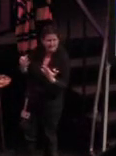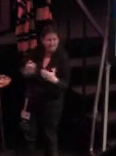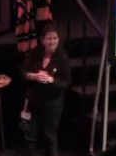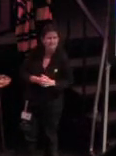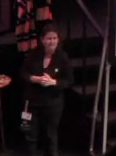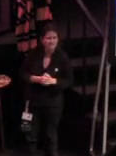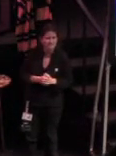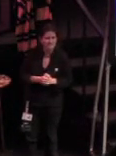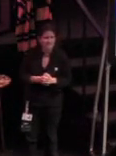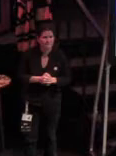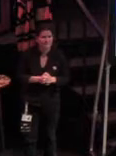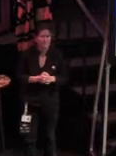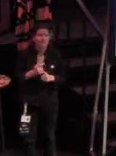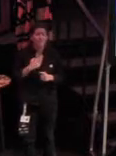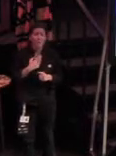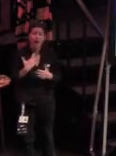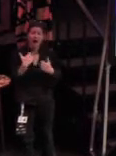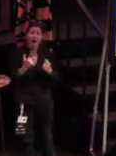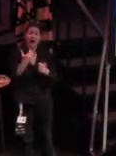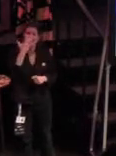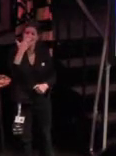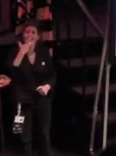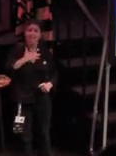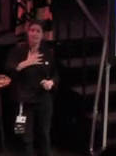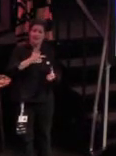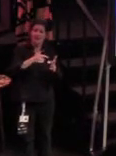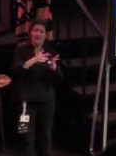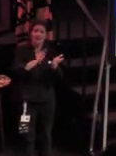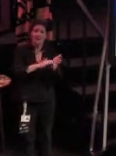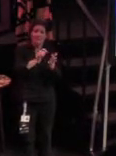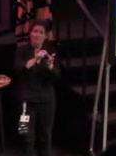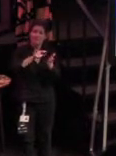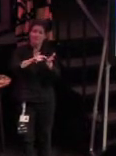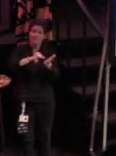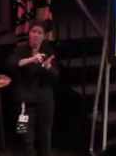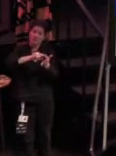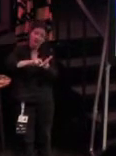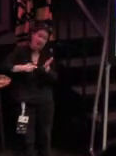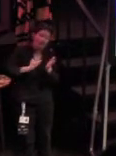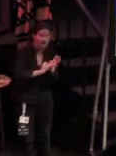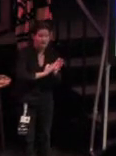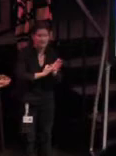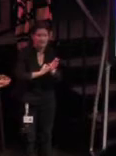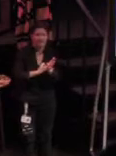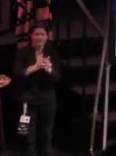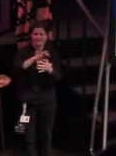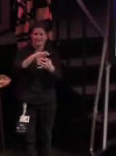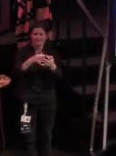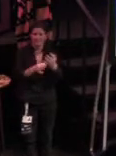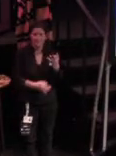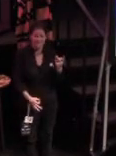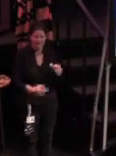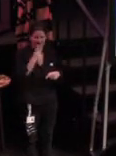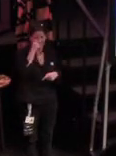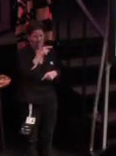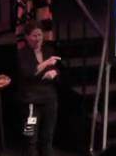my imposter syndrome was flaring up. I mean, if it hadn't been over the last year and a half, in that moment, it was like alarm bells ringing in my head, like, this is crazy, you